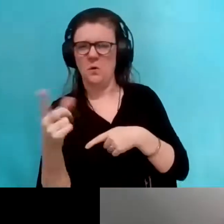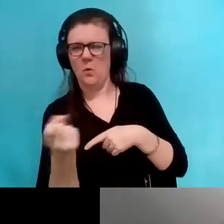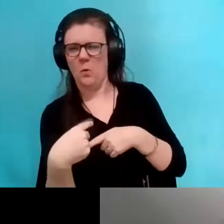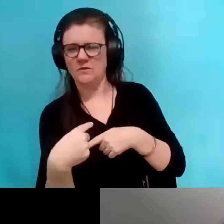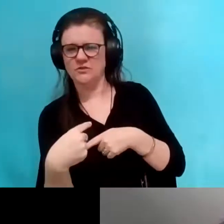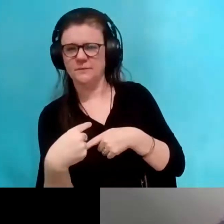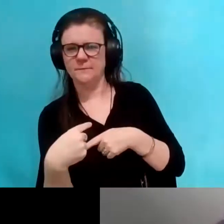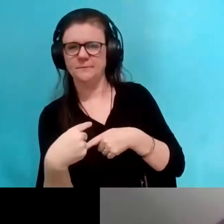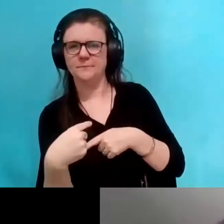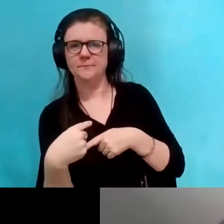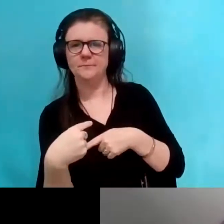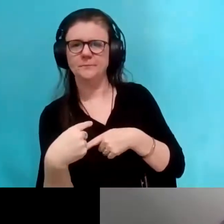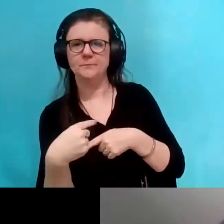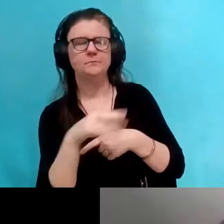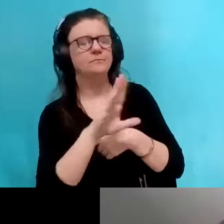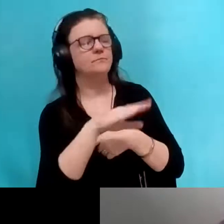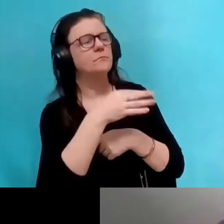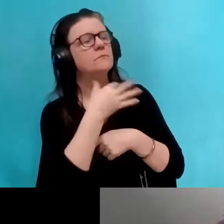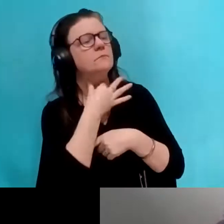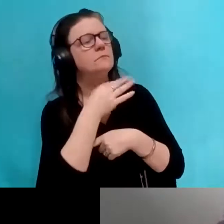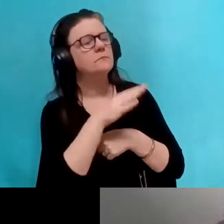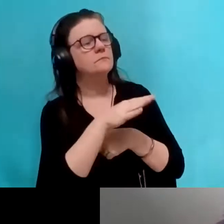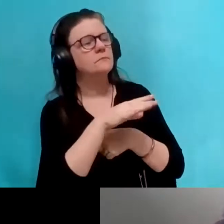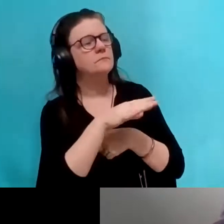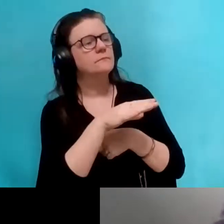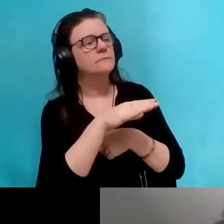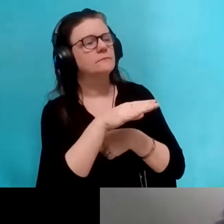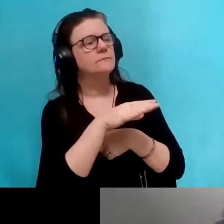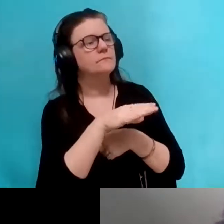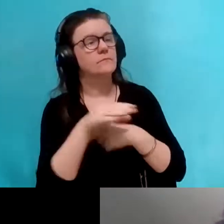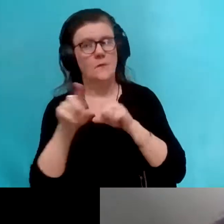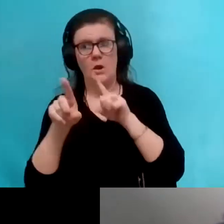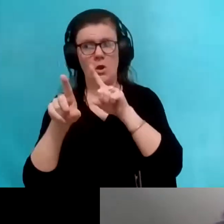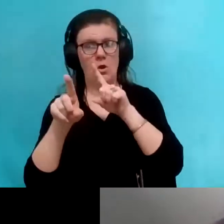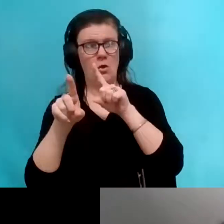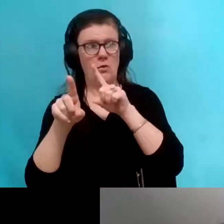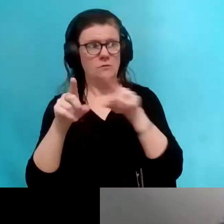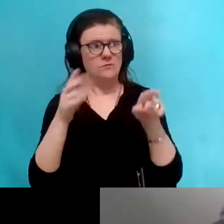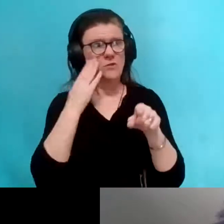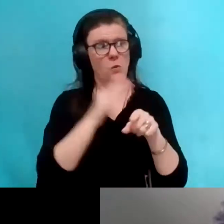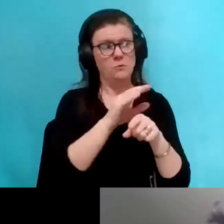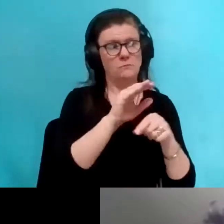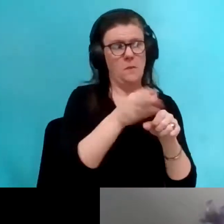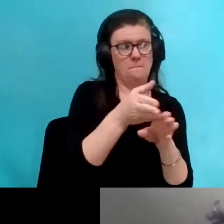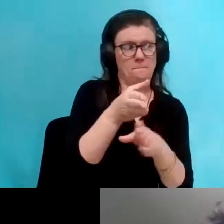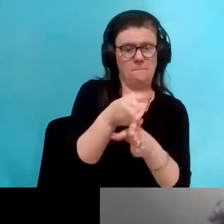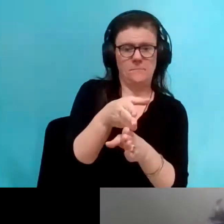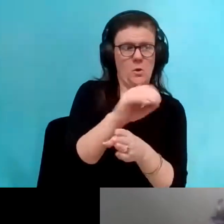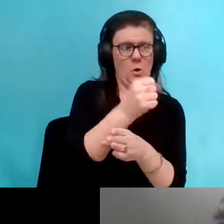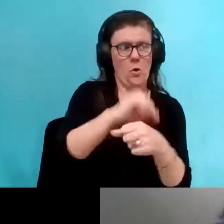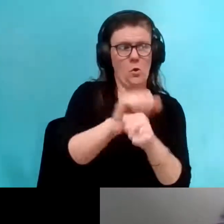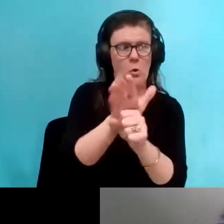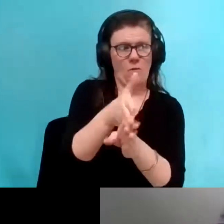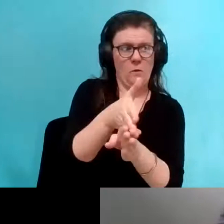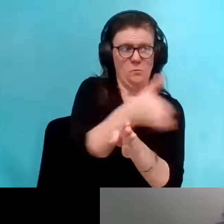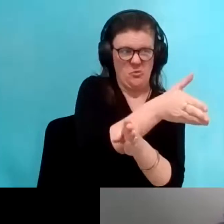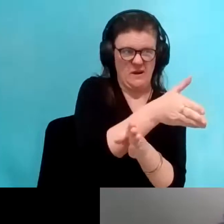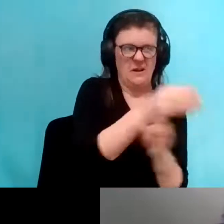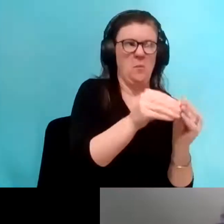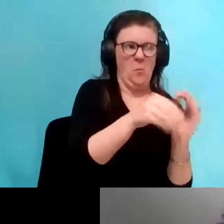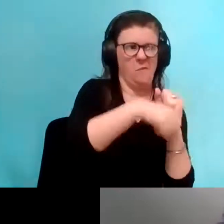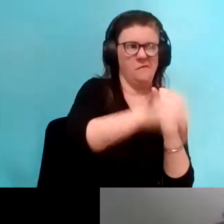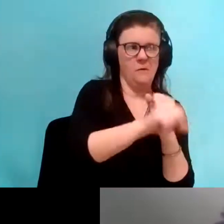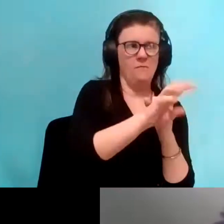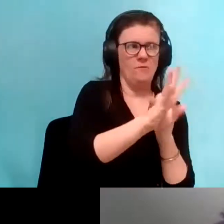you. Do you think that the shortening of questions was helpful for the respondents to